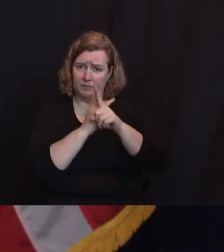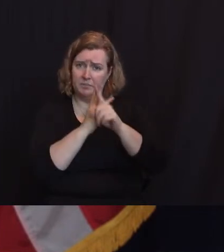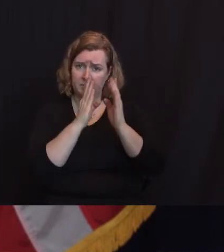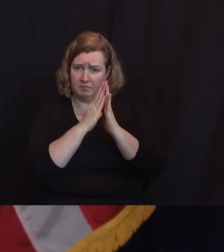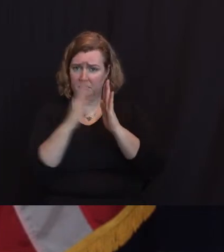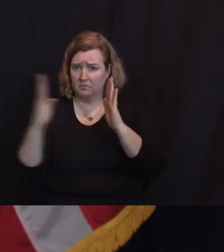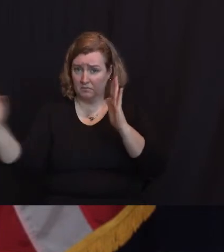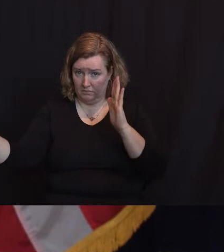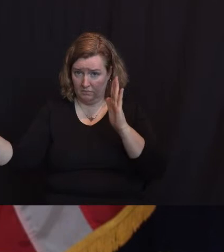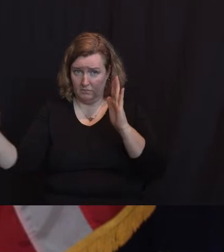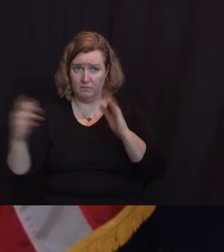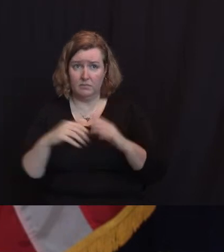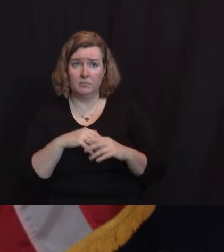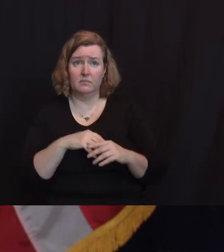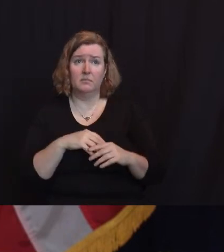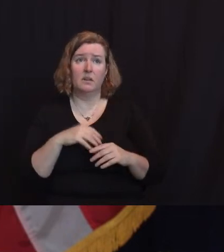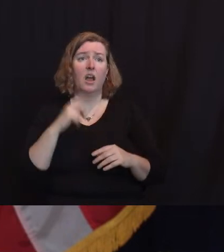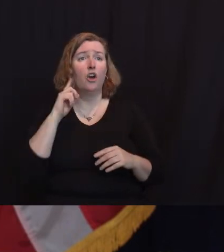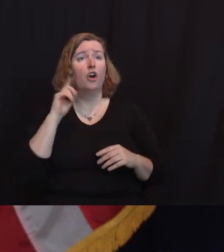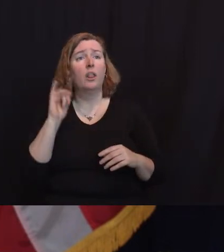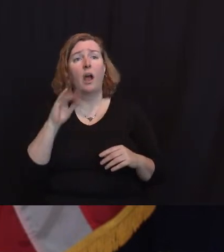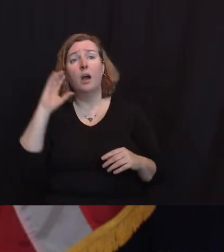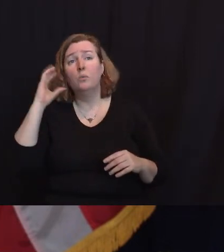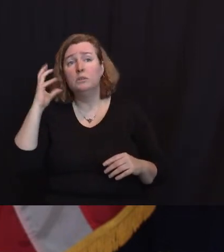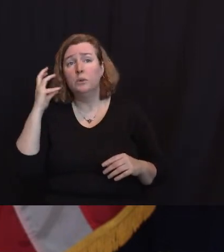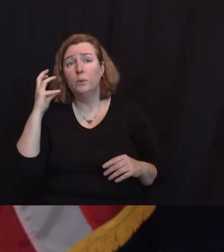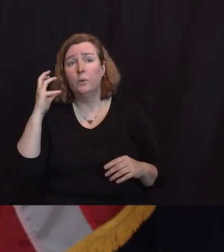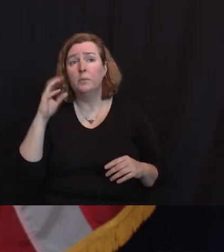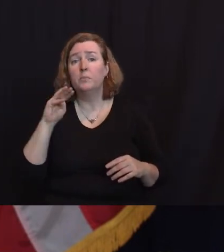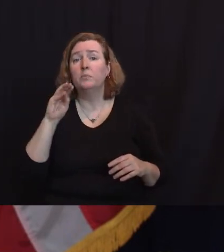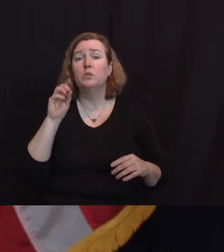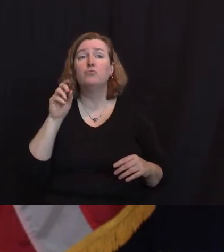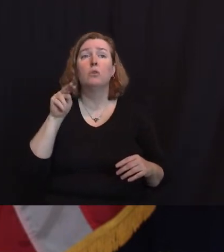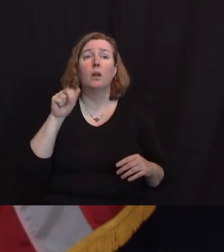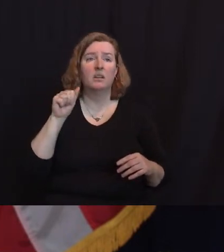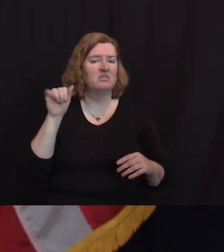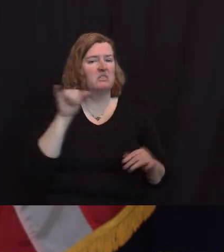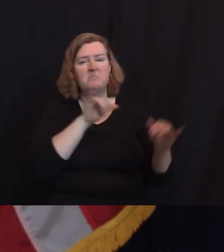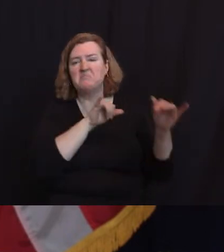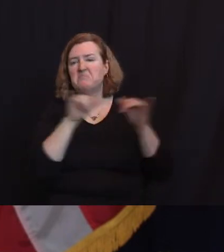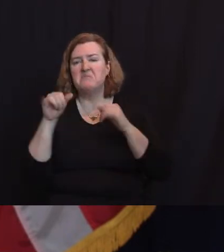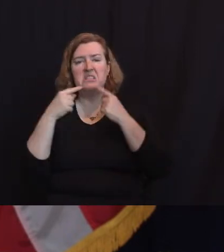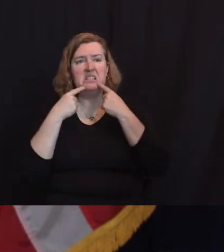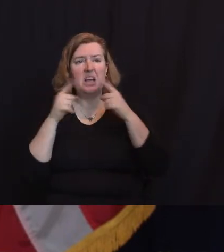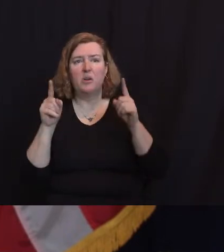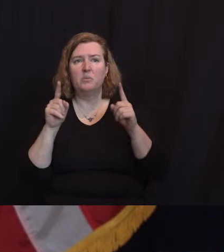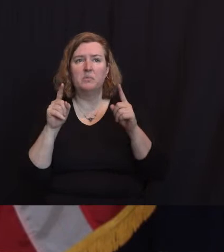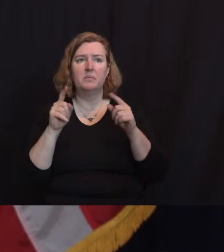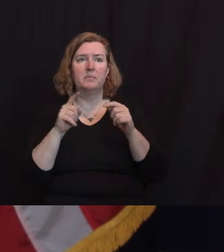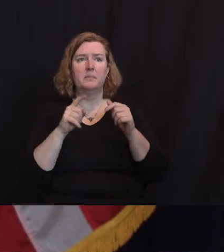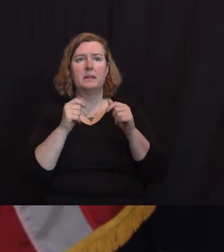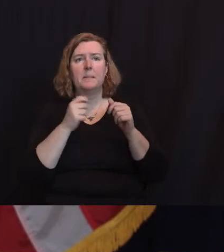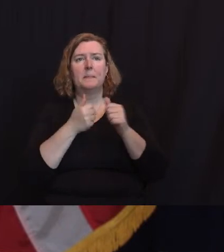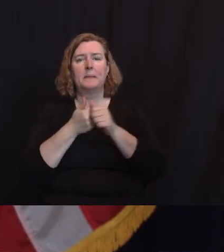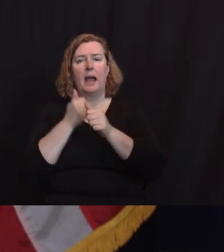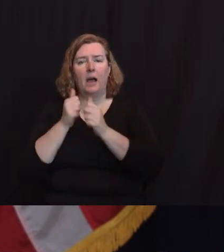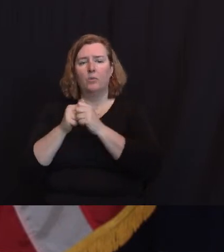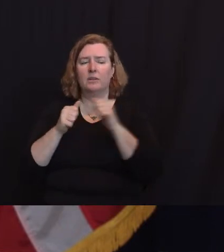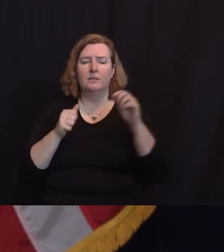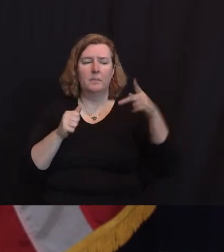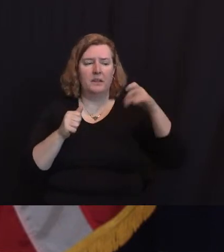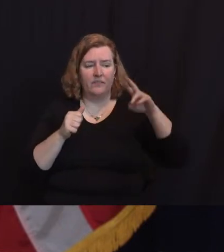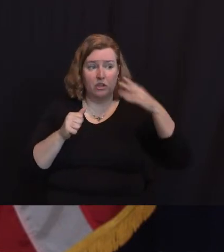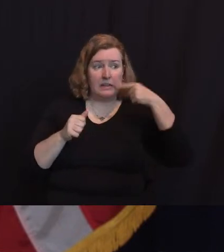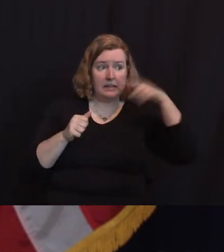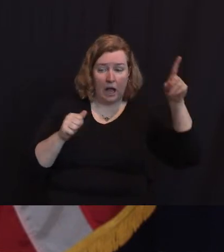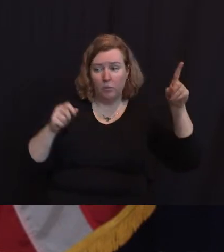And I did hear, actually, on the radio that Moderna also stated that because they were a little bit behind Pfizer, but I actually looked